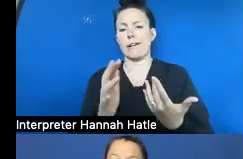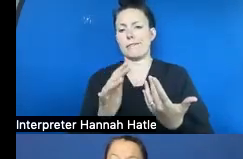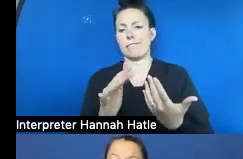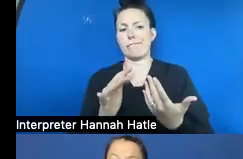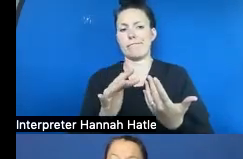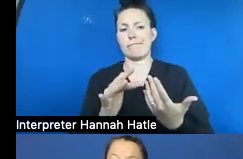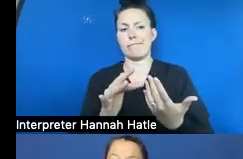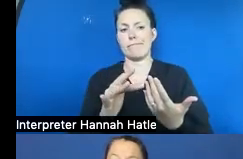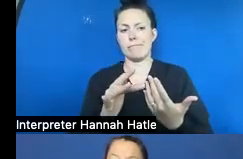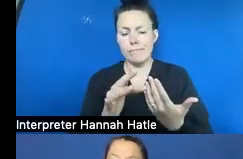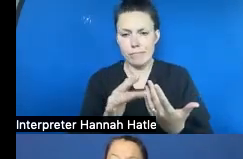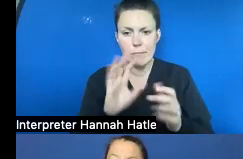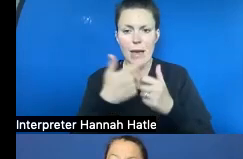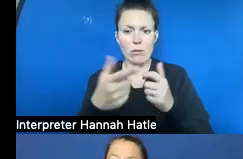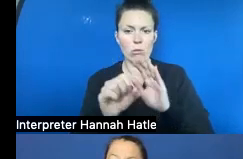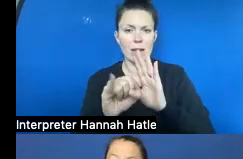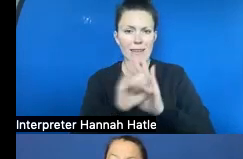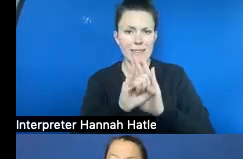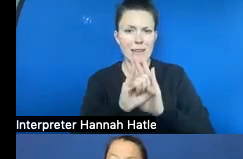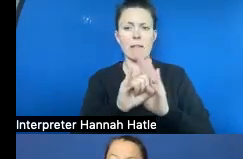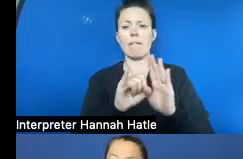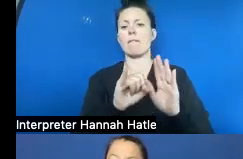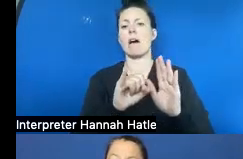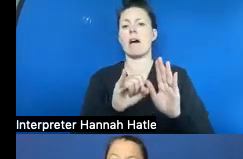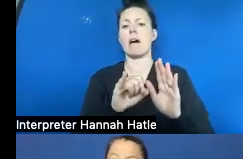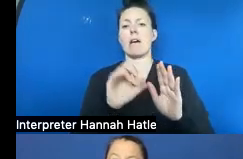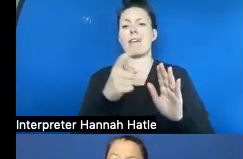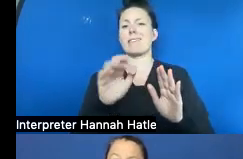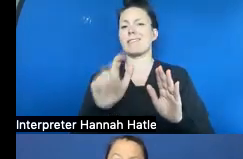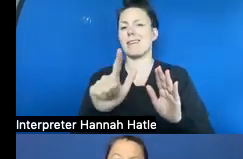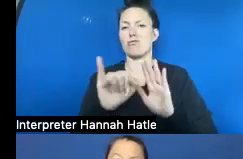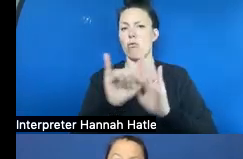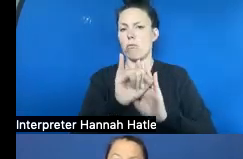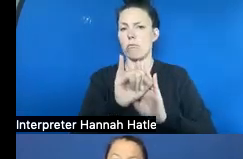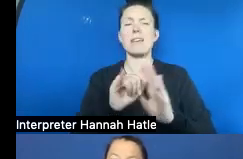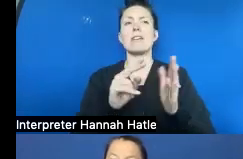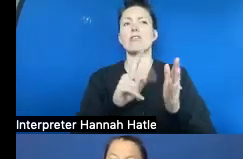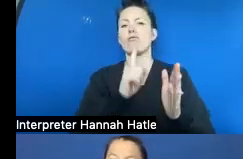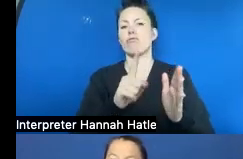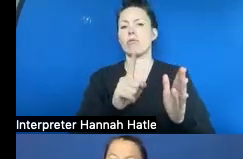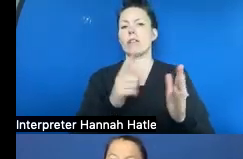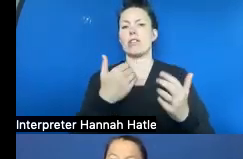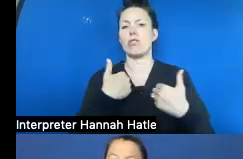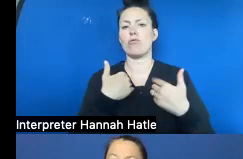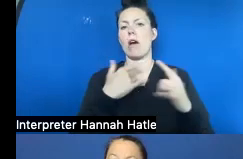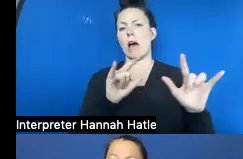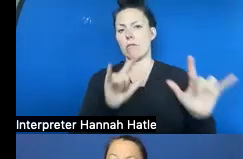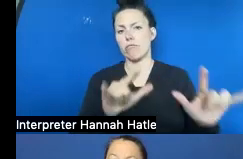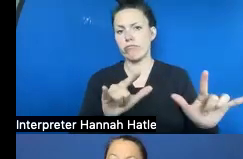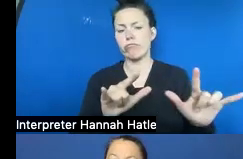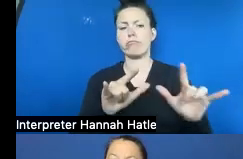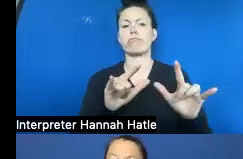how you identify sexually, how you orient. It's basically having care, love, compassion